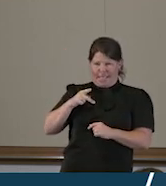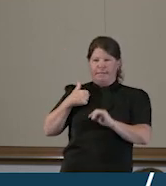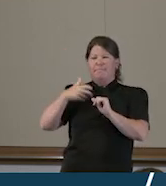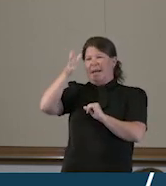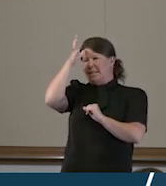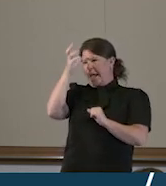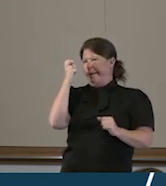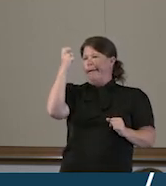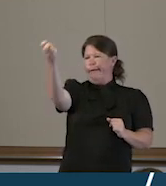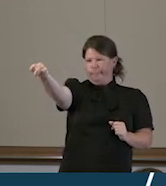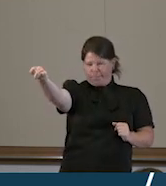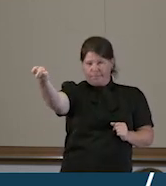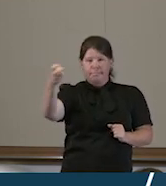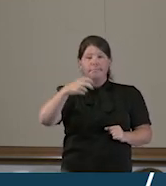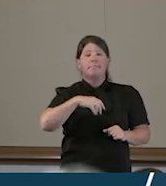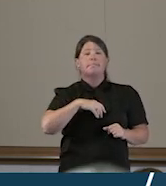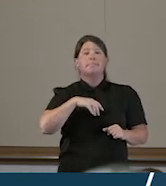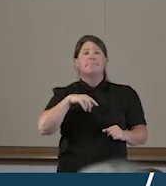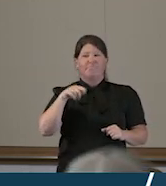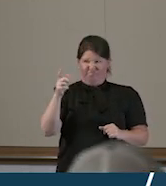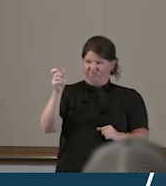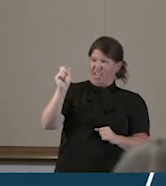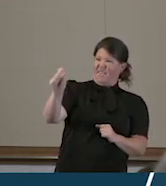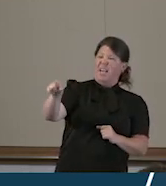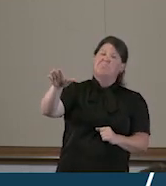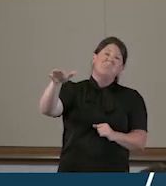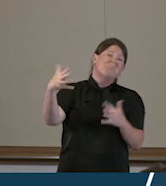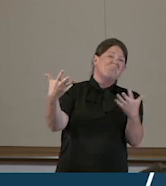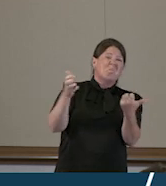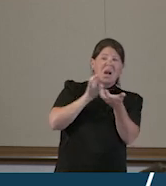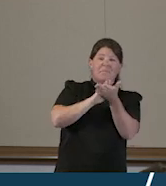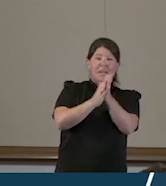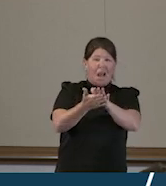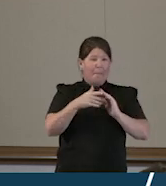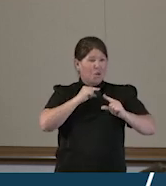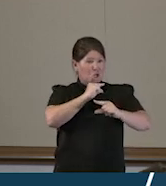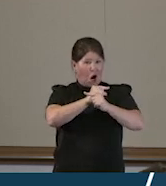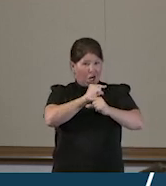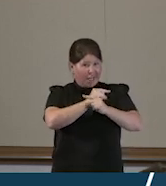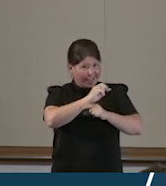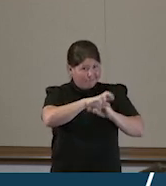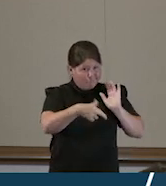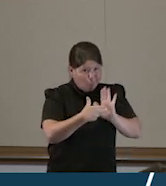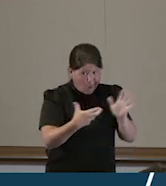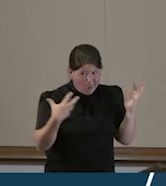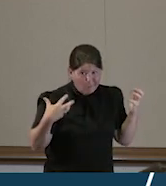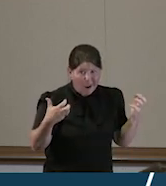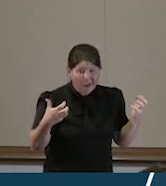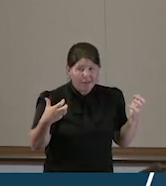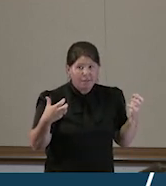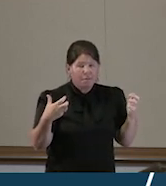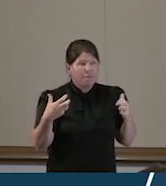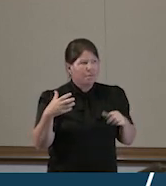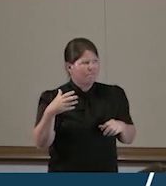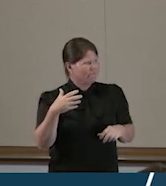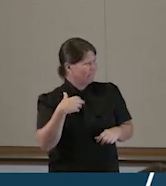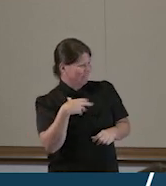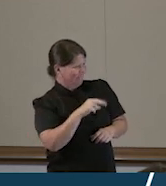today, have been asked that question. They have been asked that question and they're like,